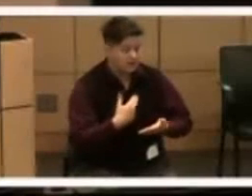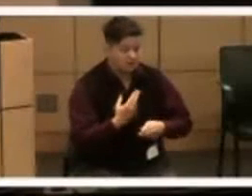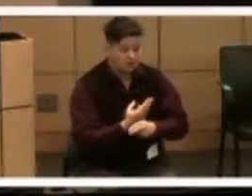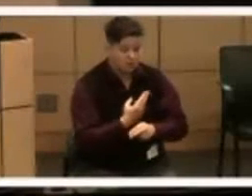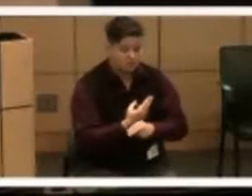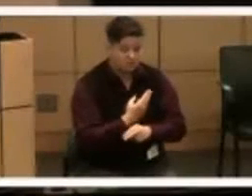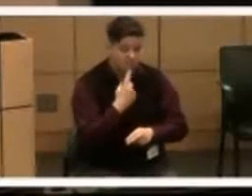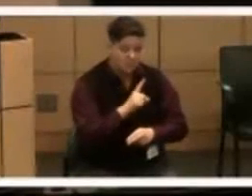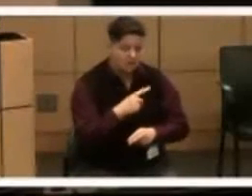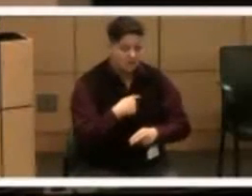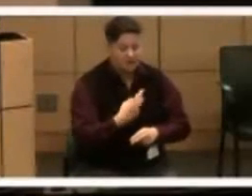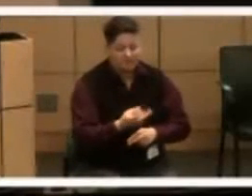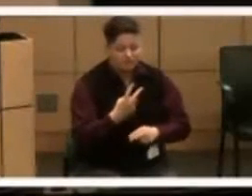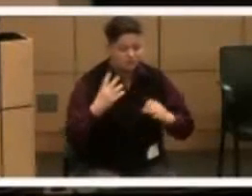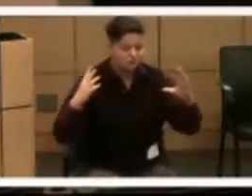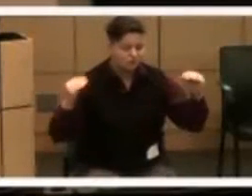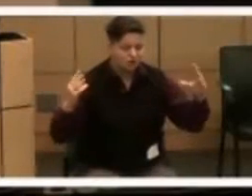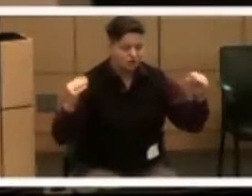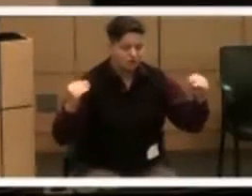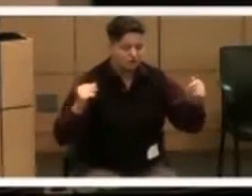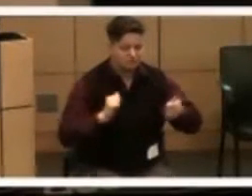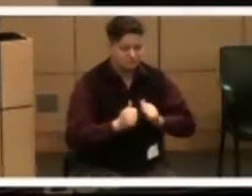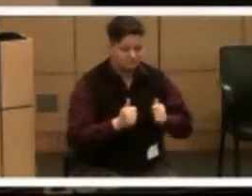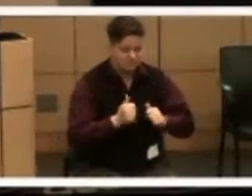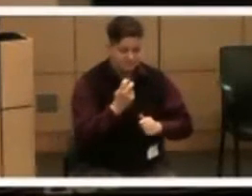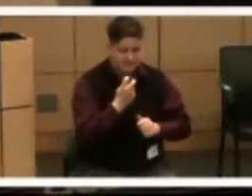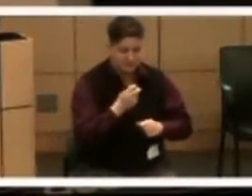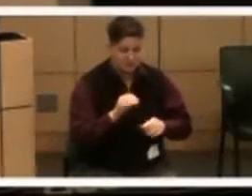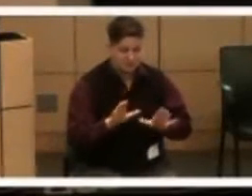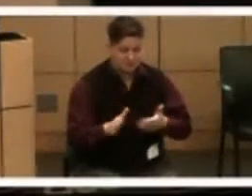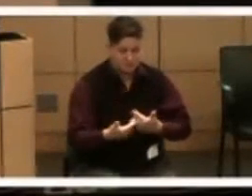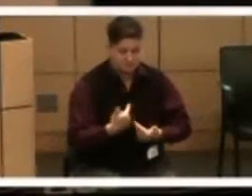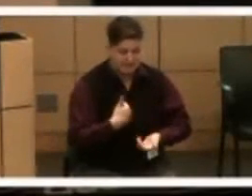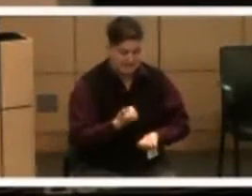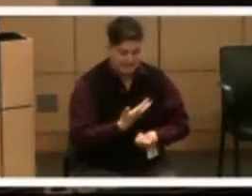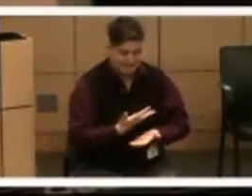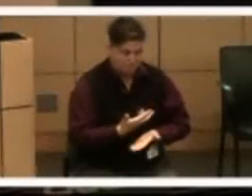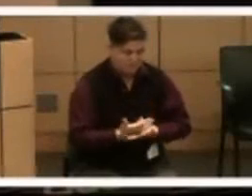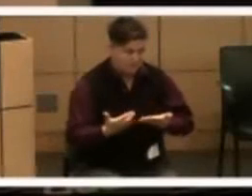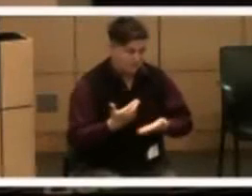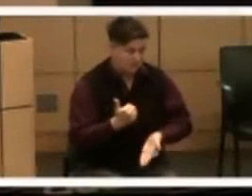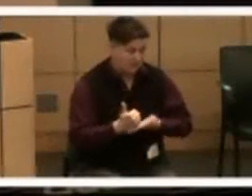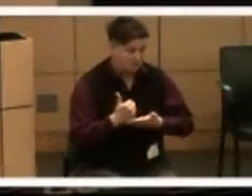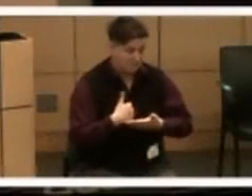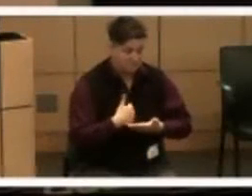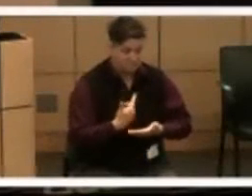therapy room that you can point me towards? Yeah, you mean, we have,